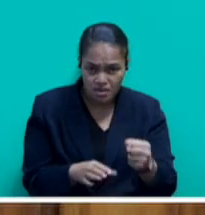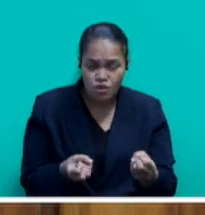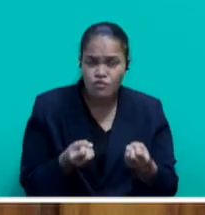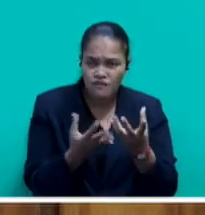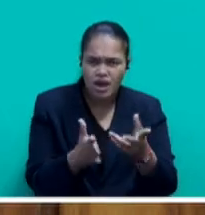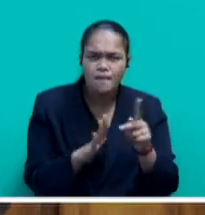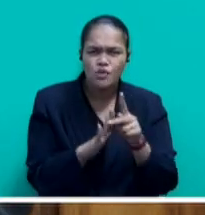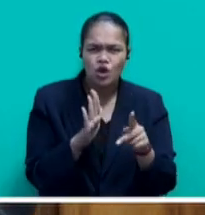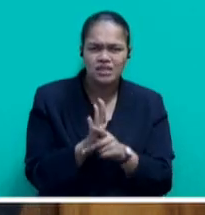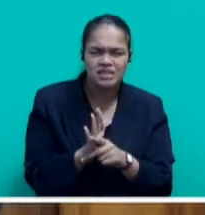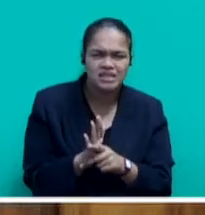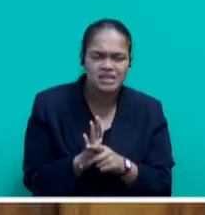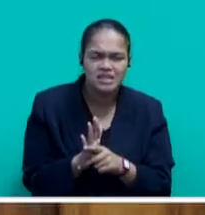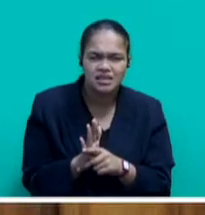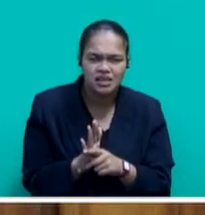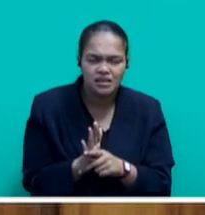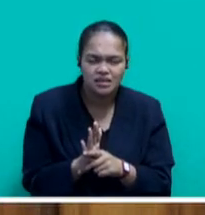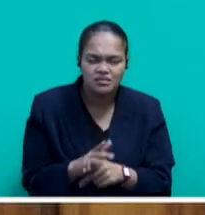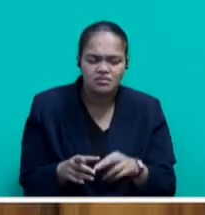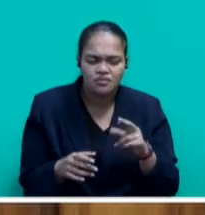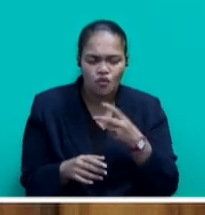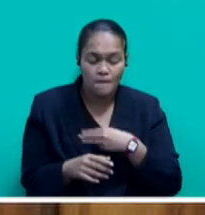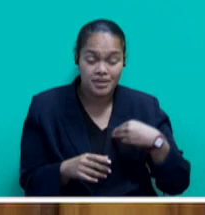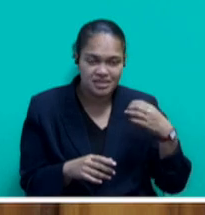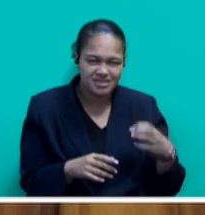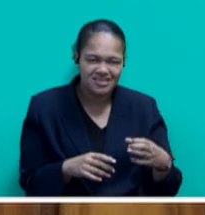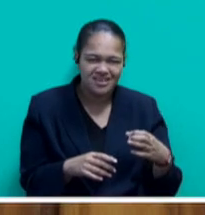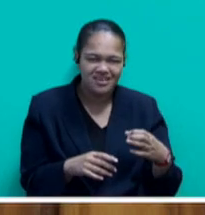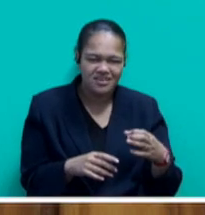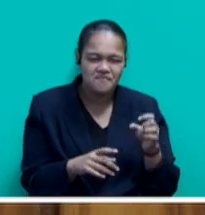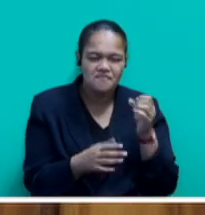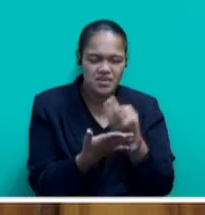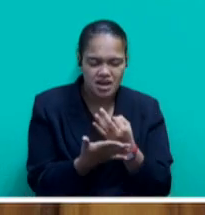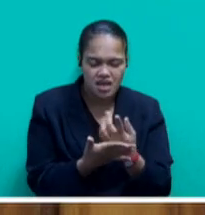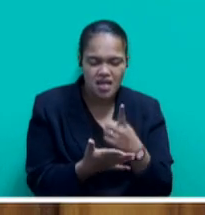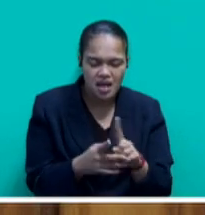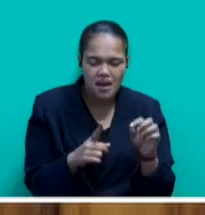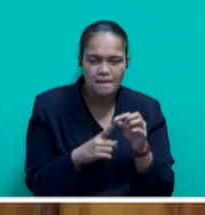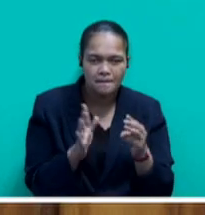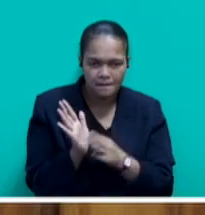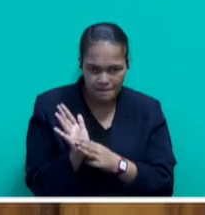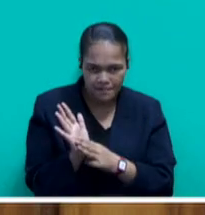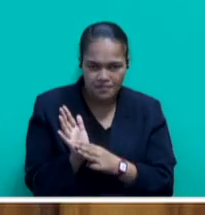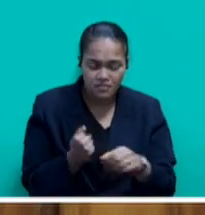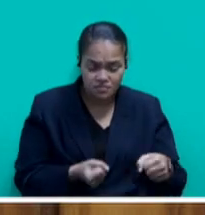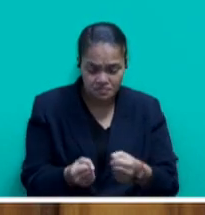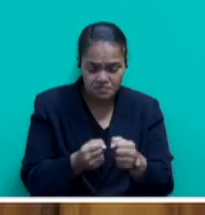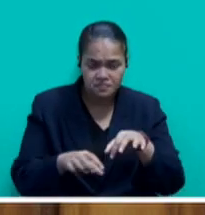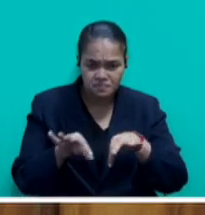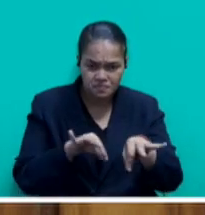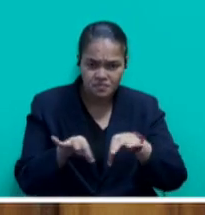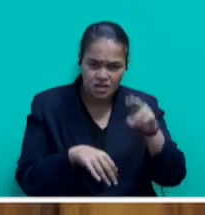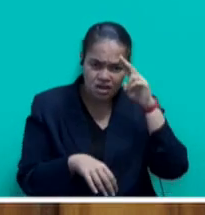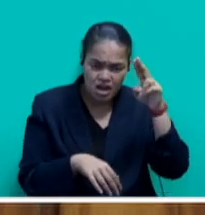policy analysis and advice to the Minister of Finance and the Prime Minister. When the Ministry of Strategic Planning, National Development and